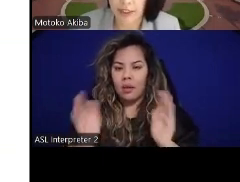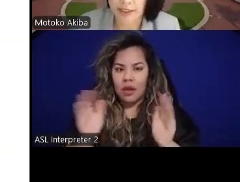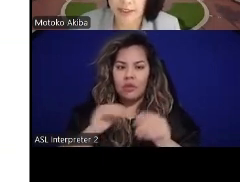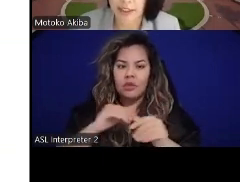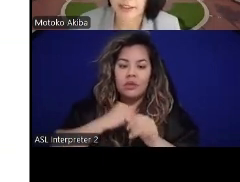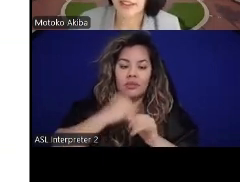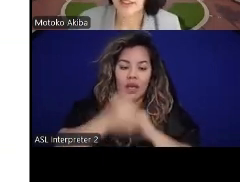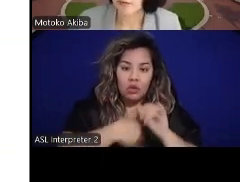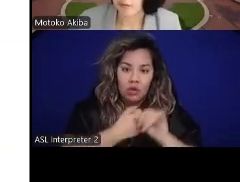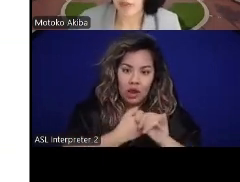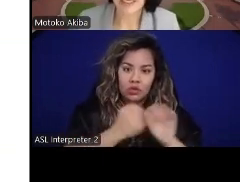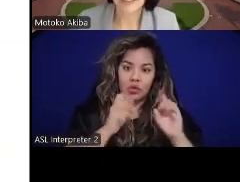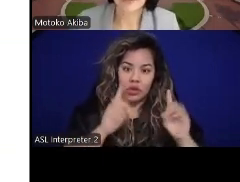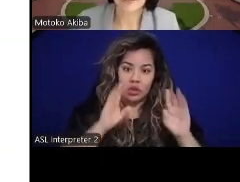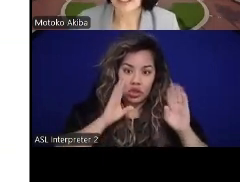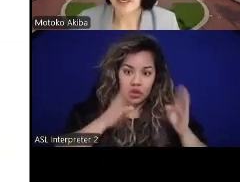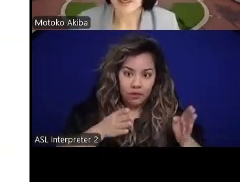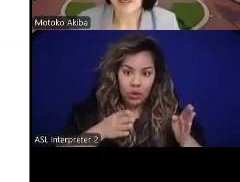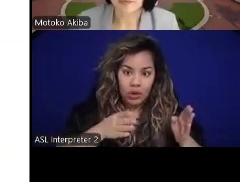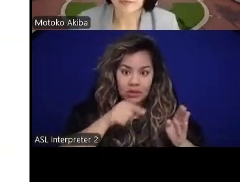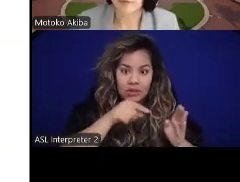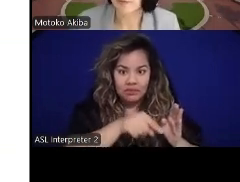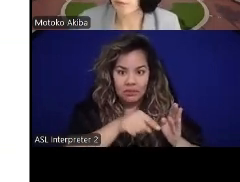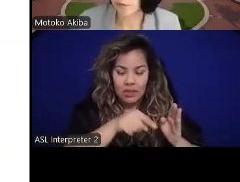education focus, it remains